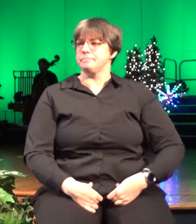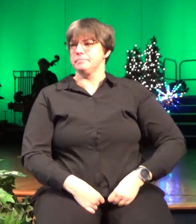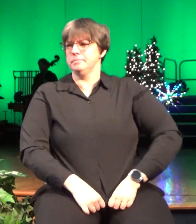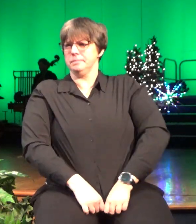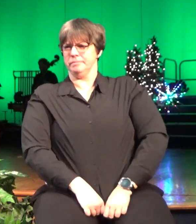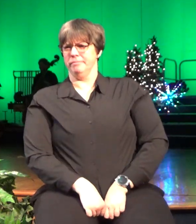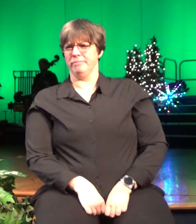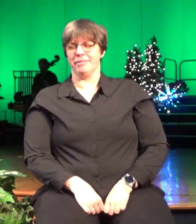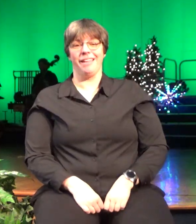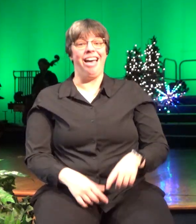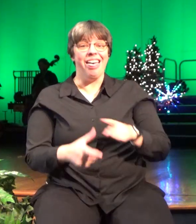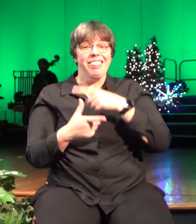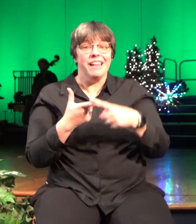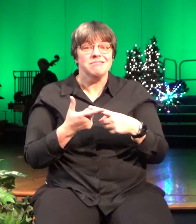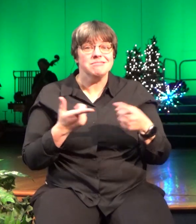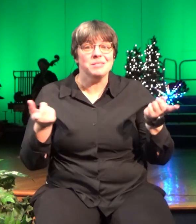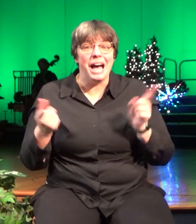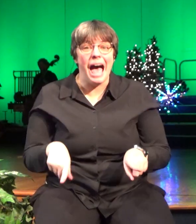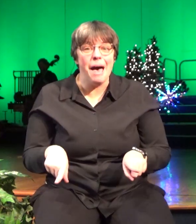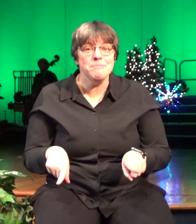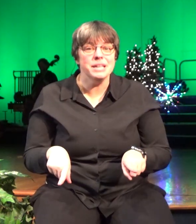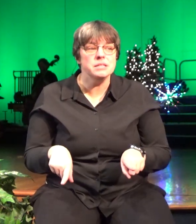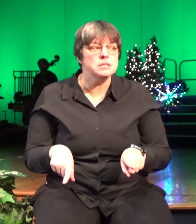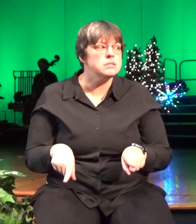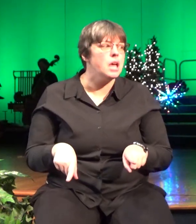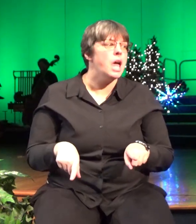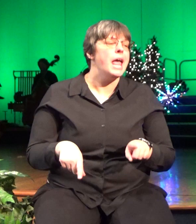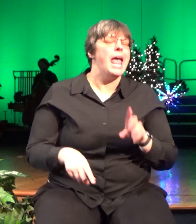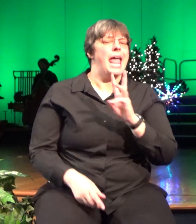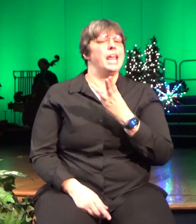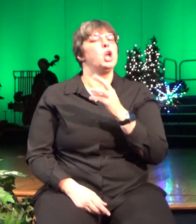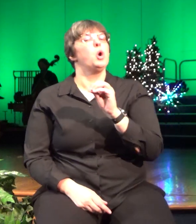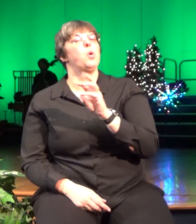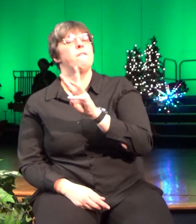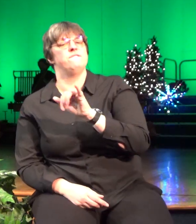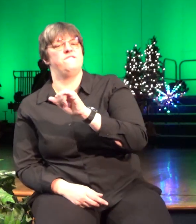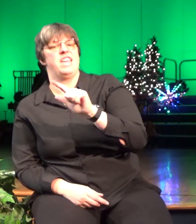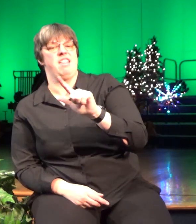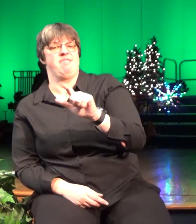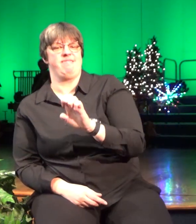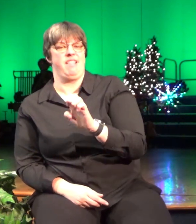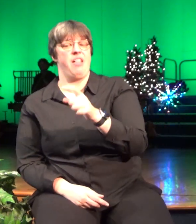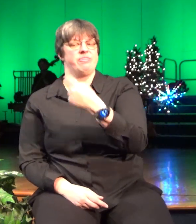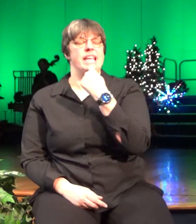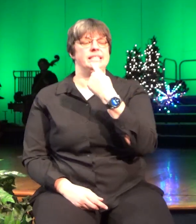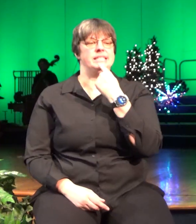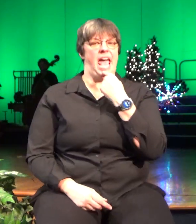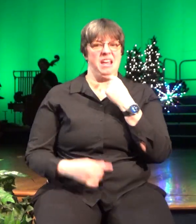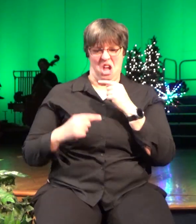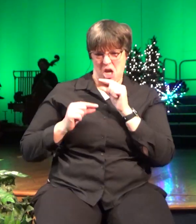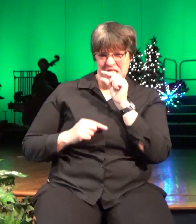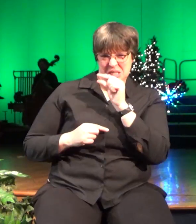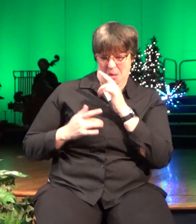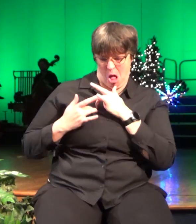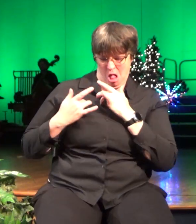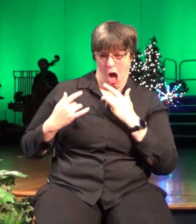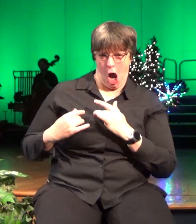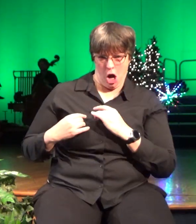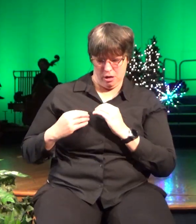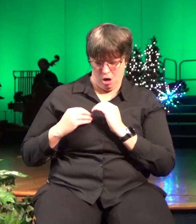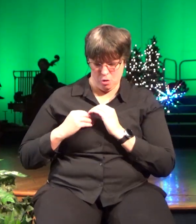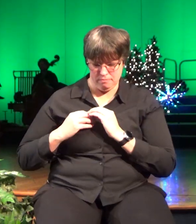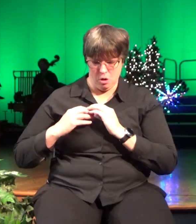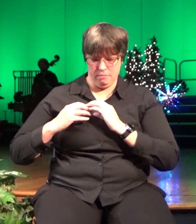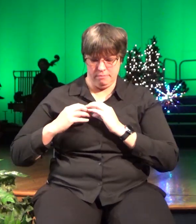And what happened then? Well, in Whoville they say that the Grinch's small heart grew